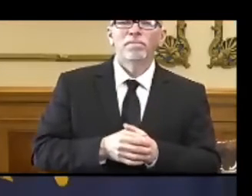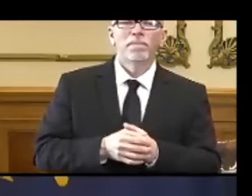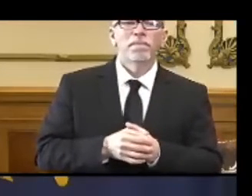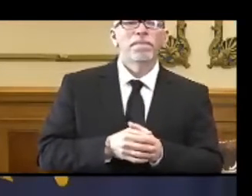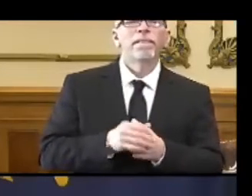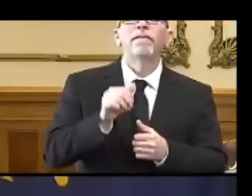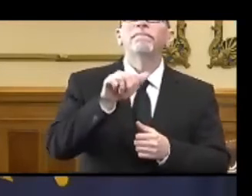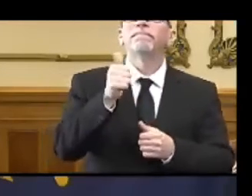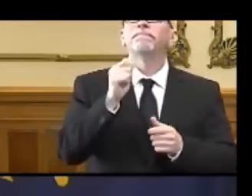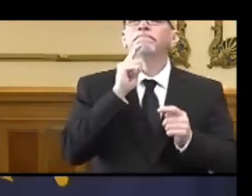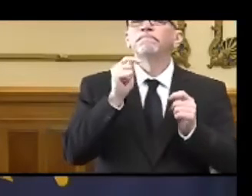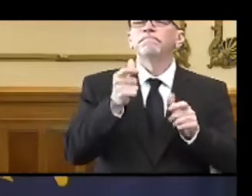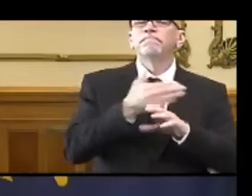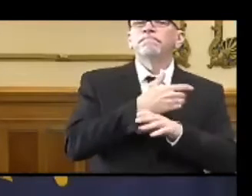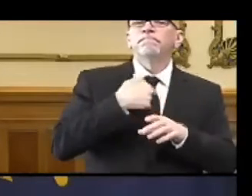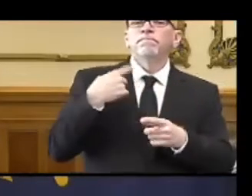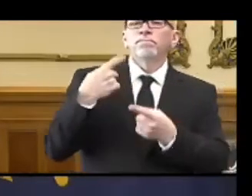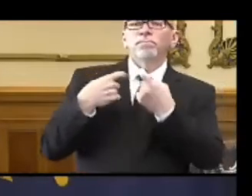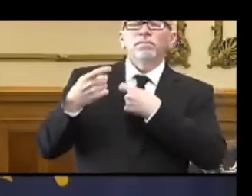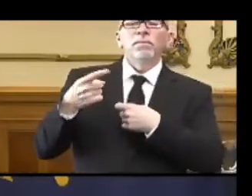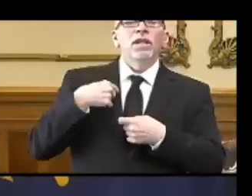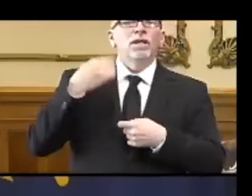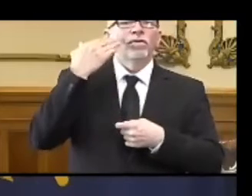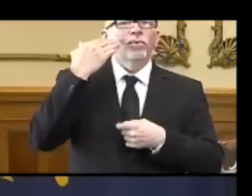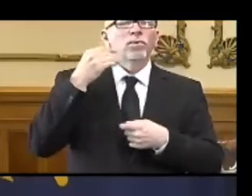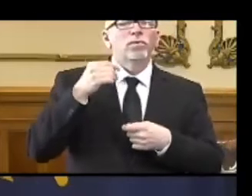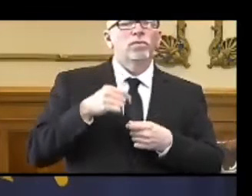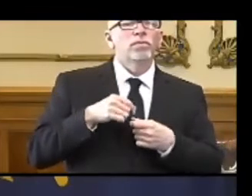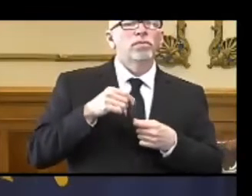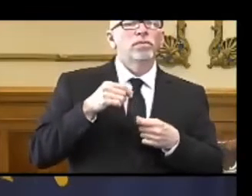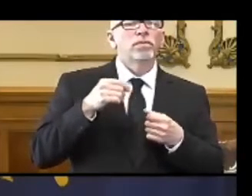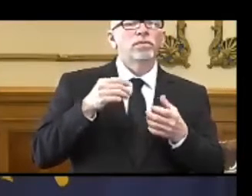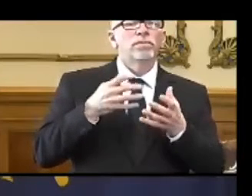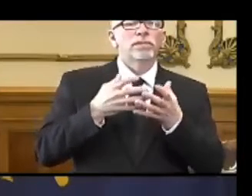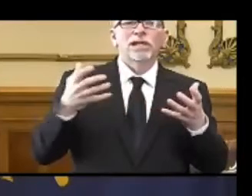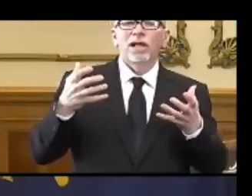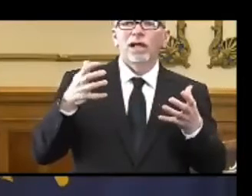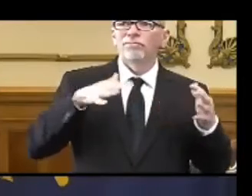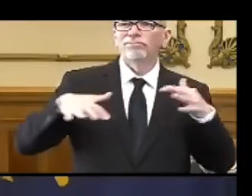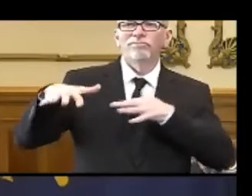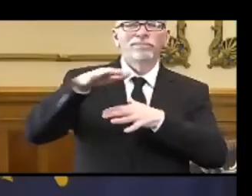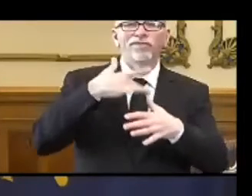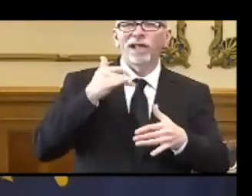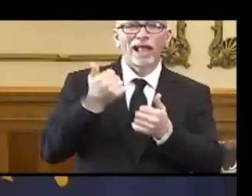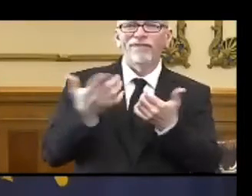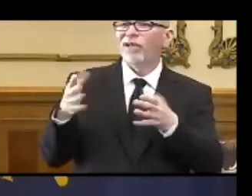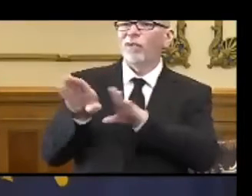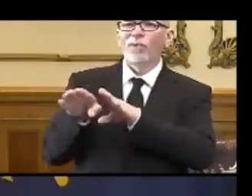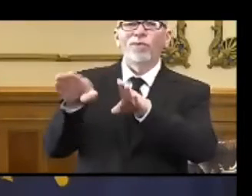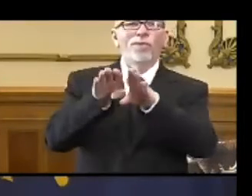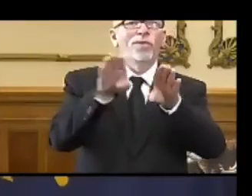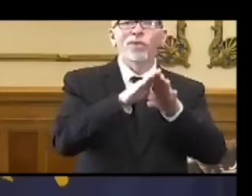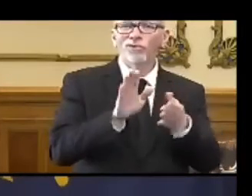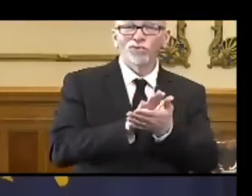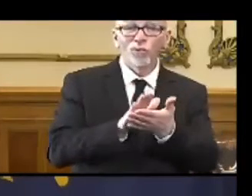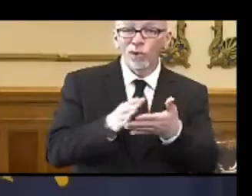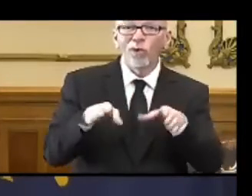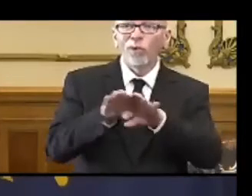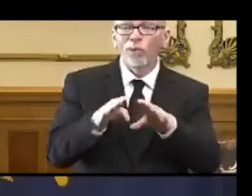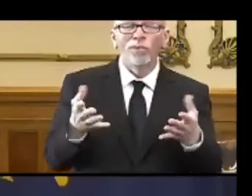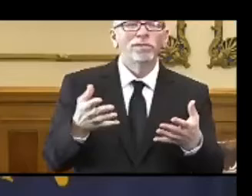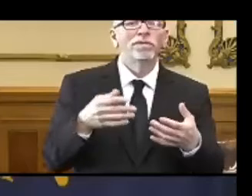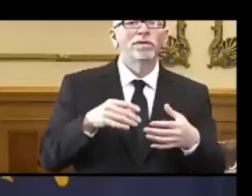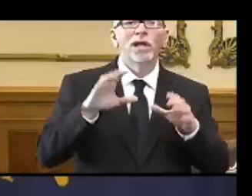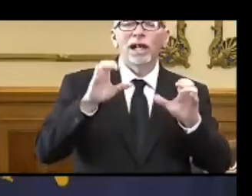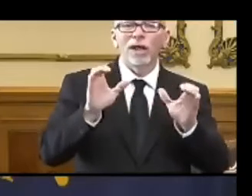Another thing, just real quickly before we get to the questions, I know that so much around us seems closed. Even our schools physically seem closed.